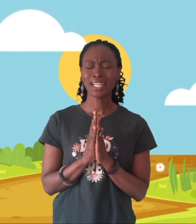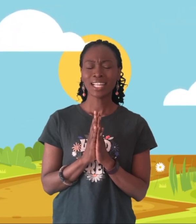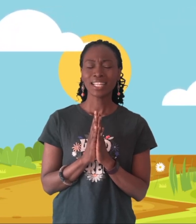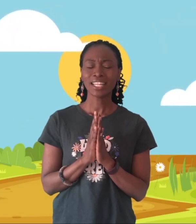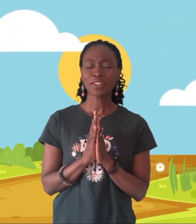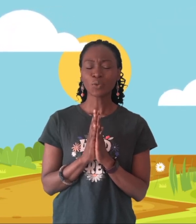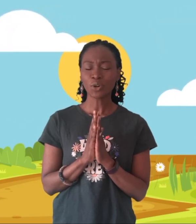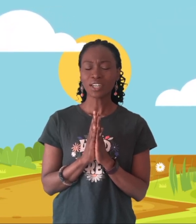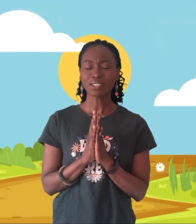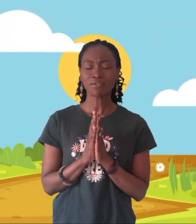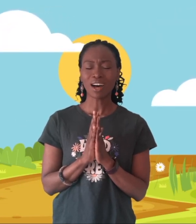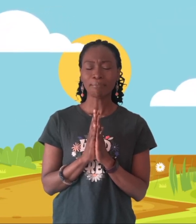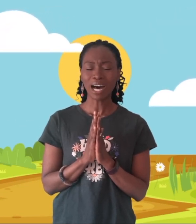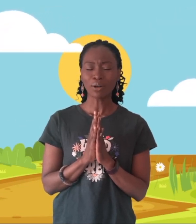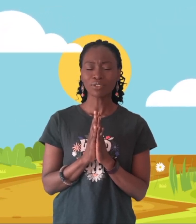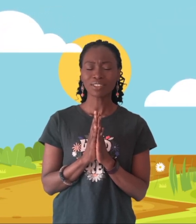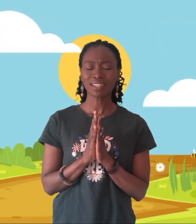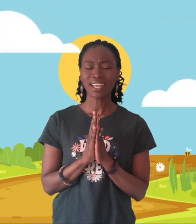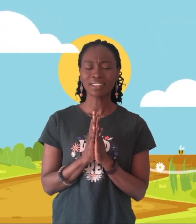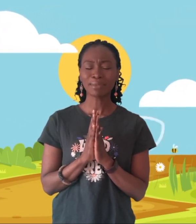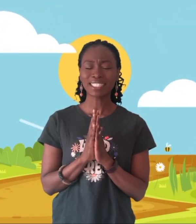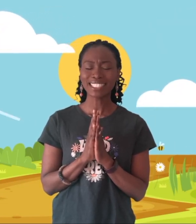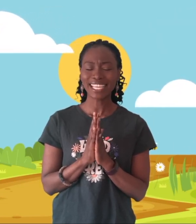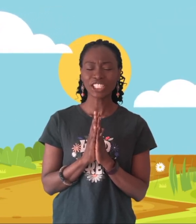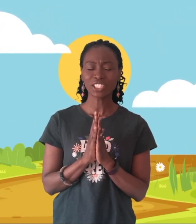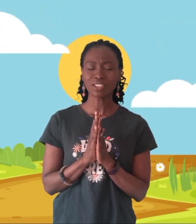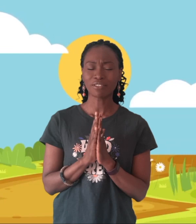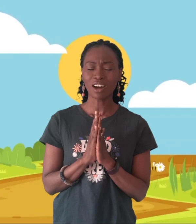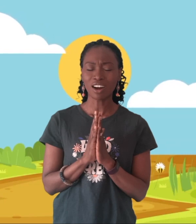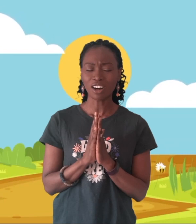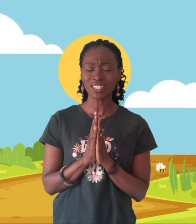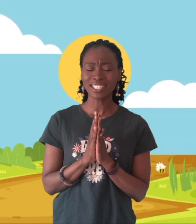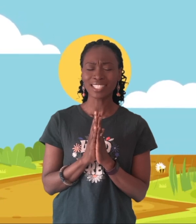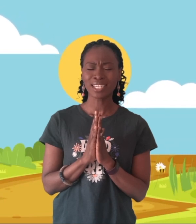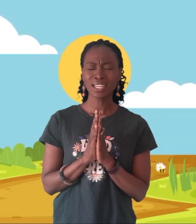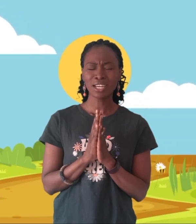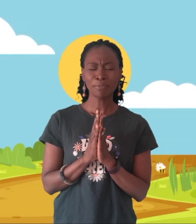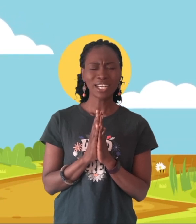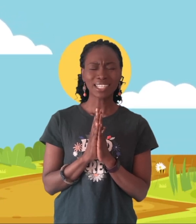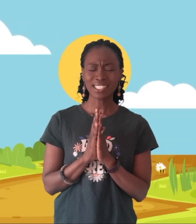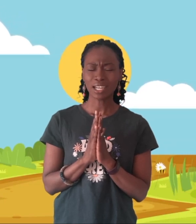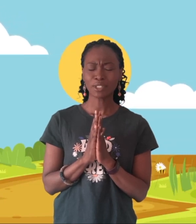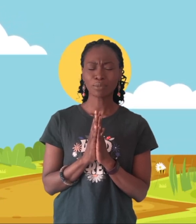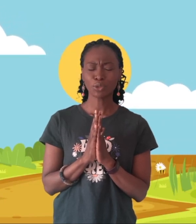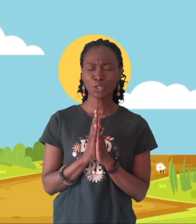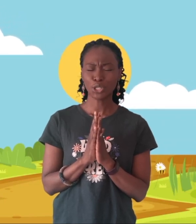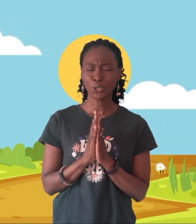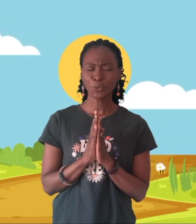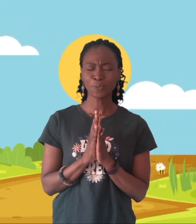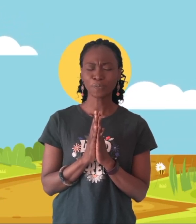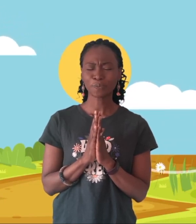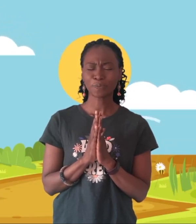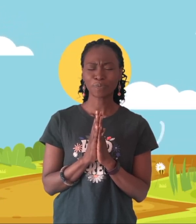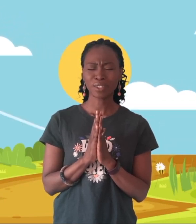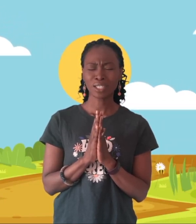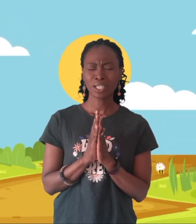Lord, let the words of our mouth and the meditations of our hearts be acceptable to